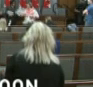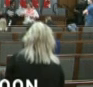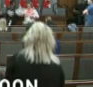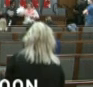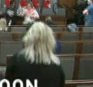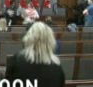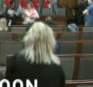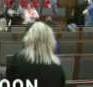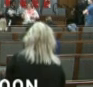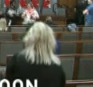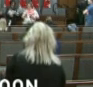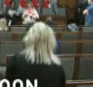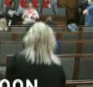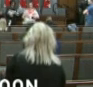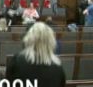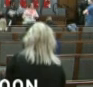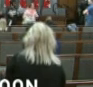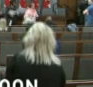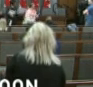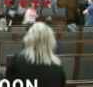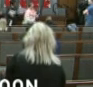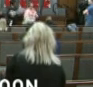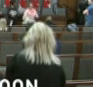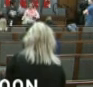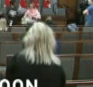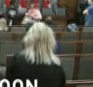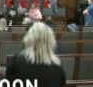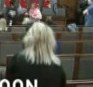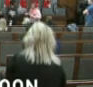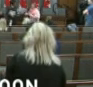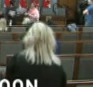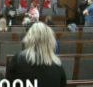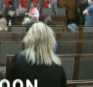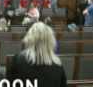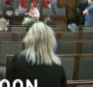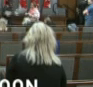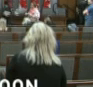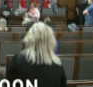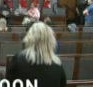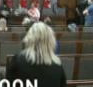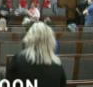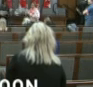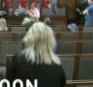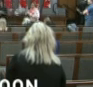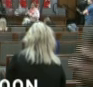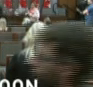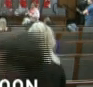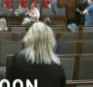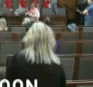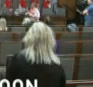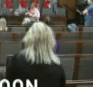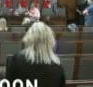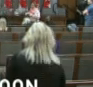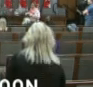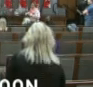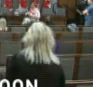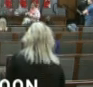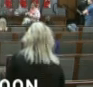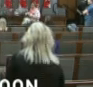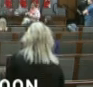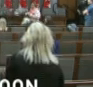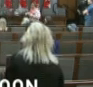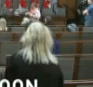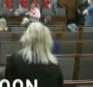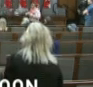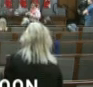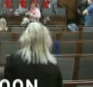capital formation people of the world. But it does illustrate that perhaps we do have some capacity to go higher. And I certainly don't think that the Prime Minister has put